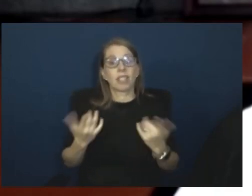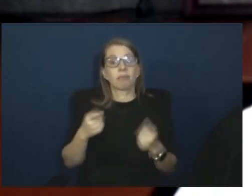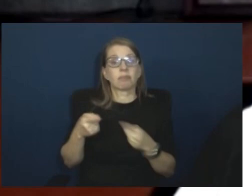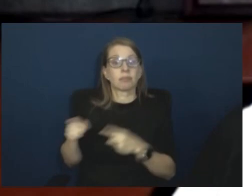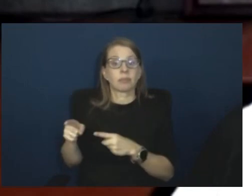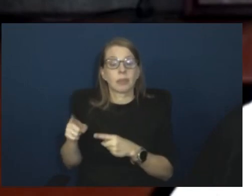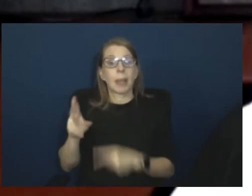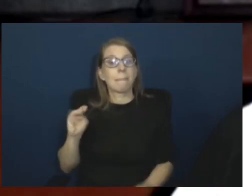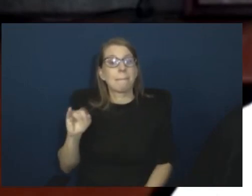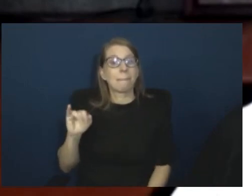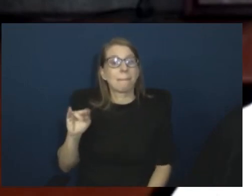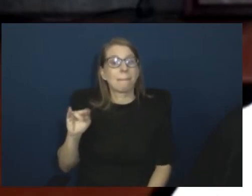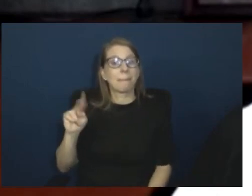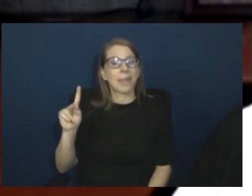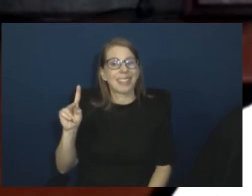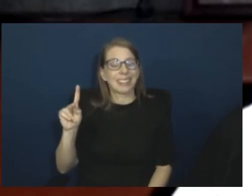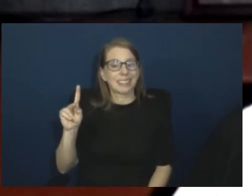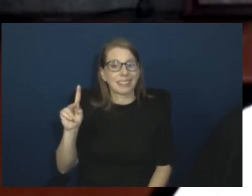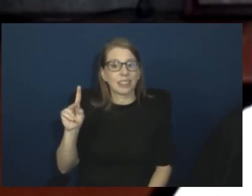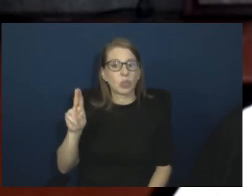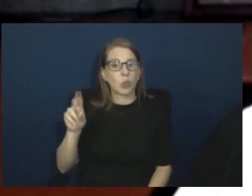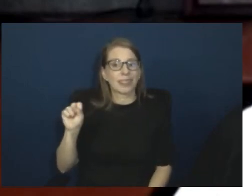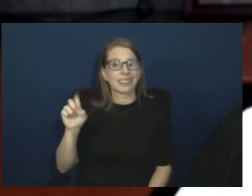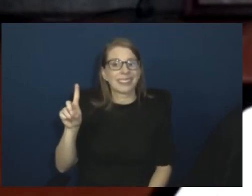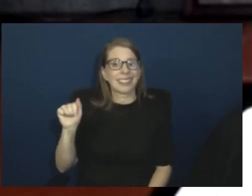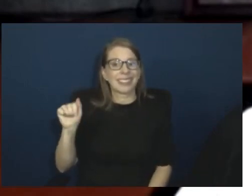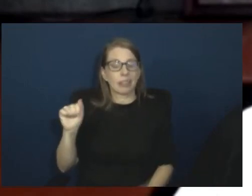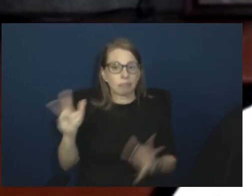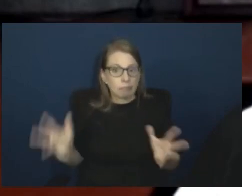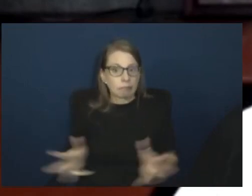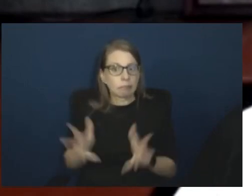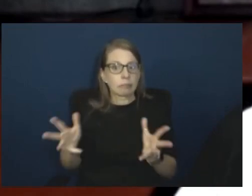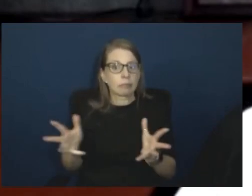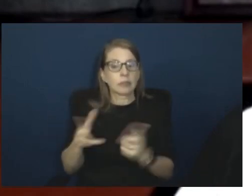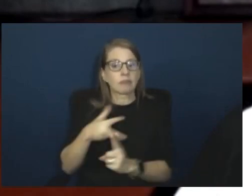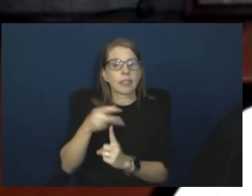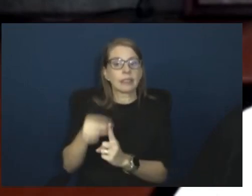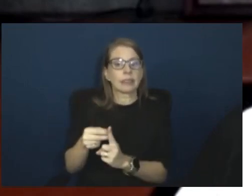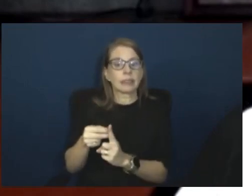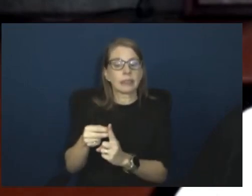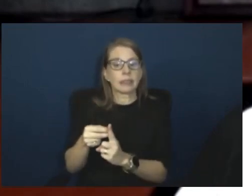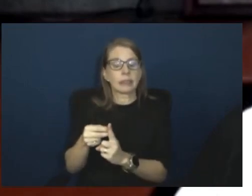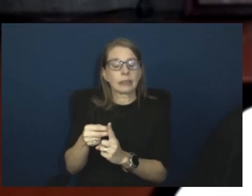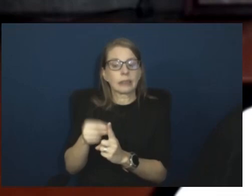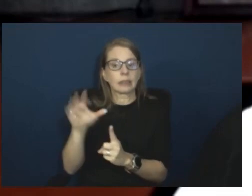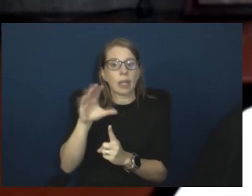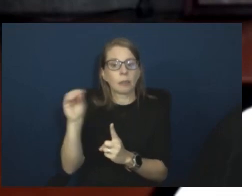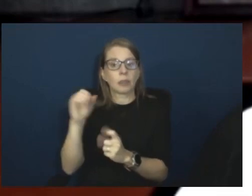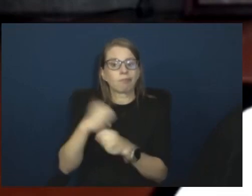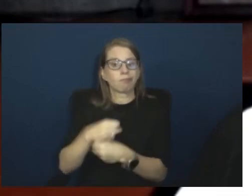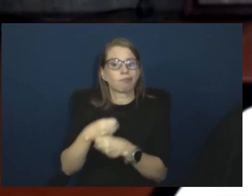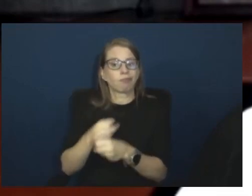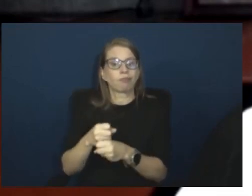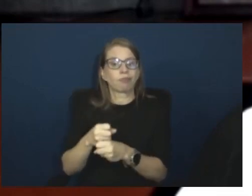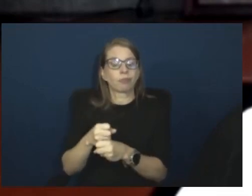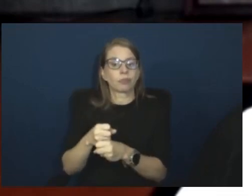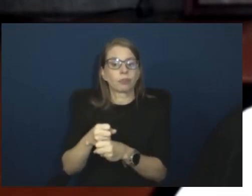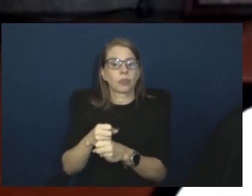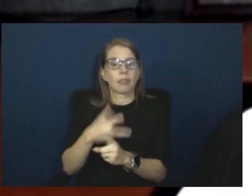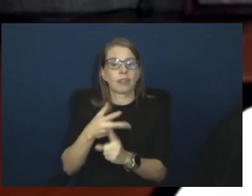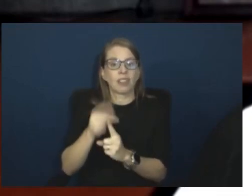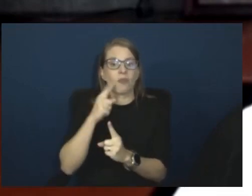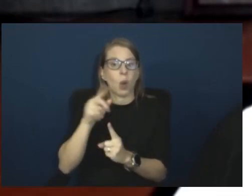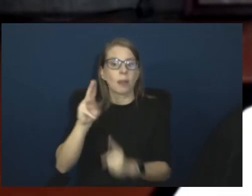mink, that USDA is encouraging vaccine companies to produce a vaccine for